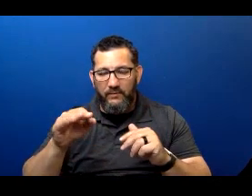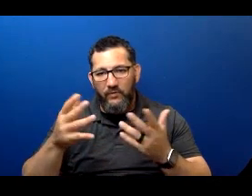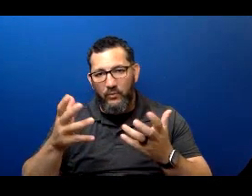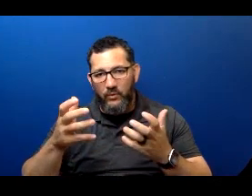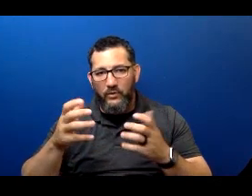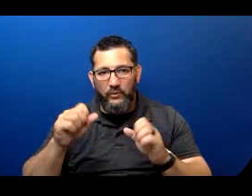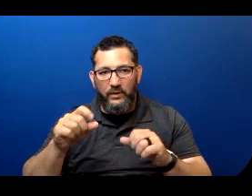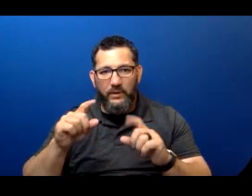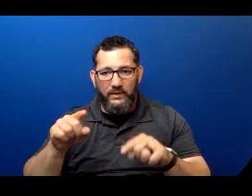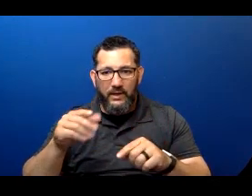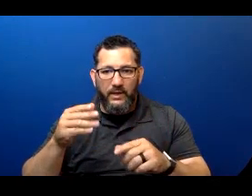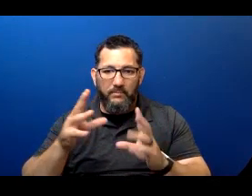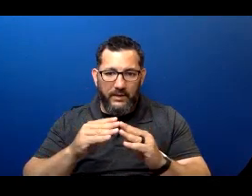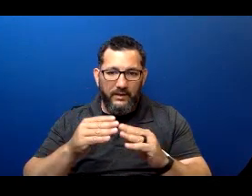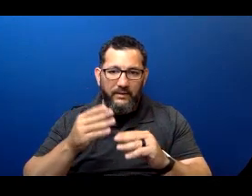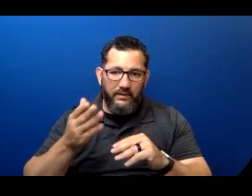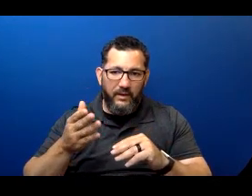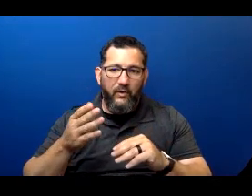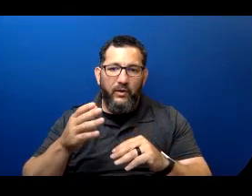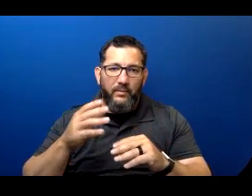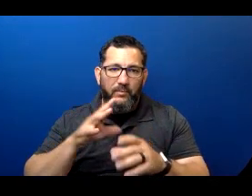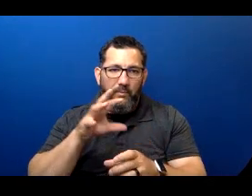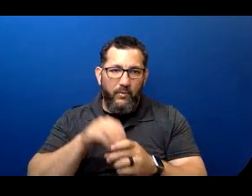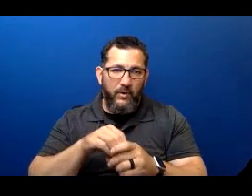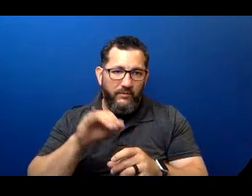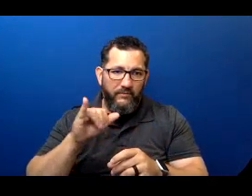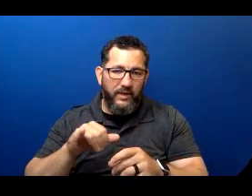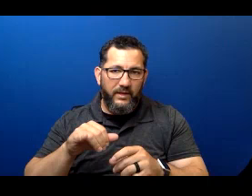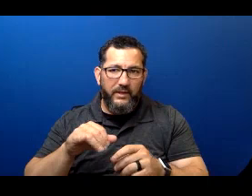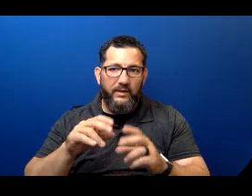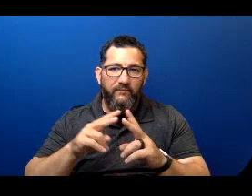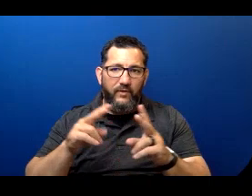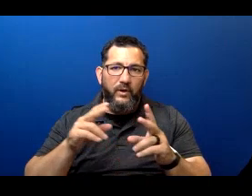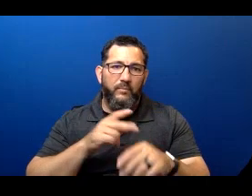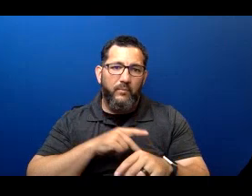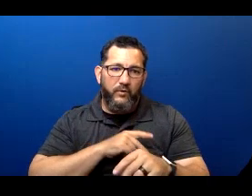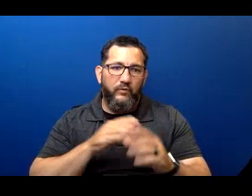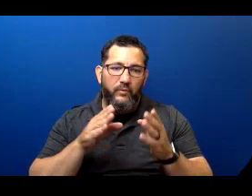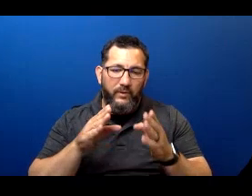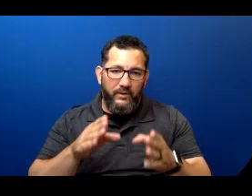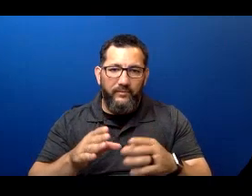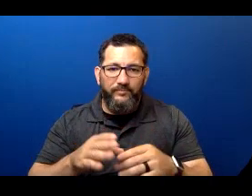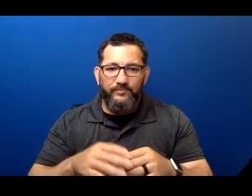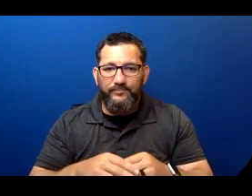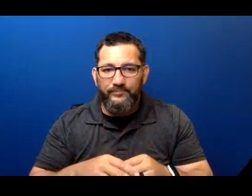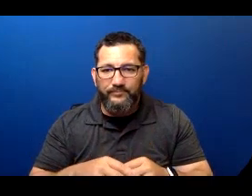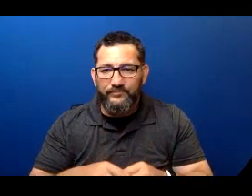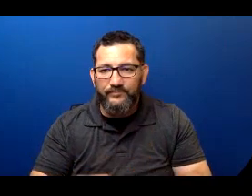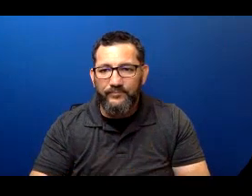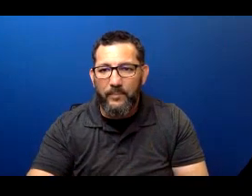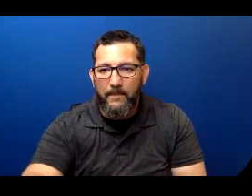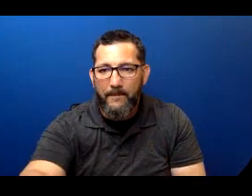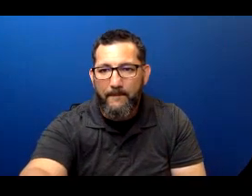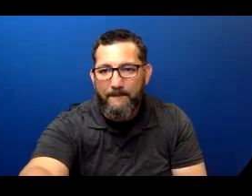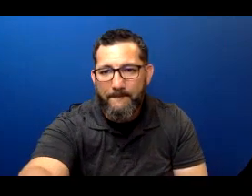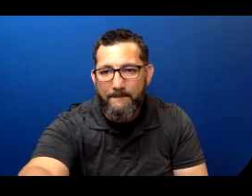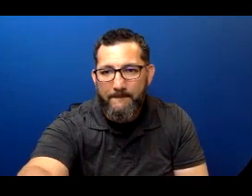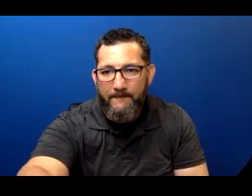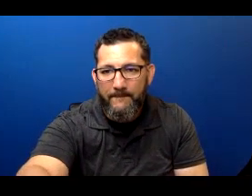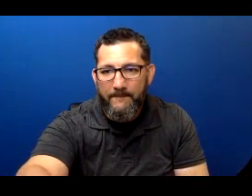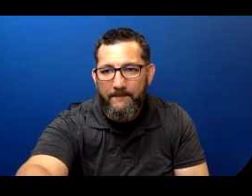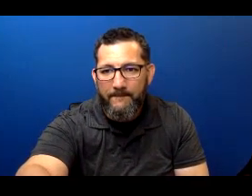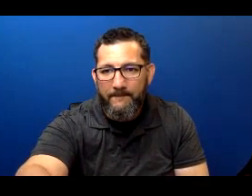can attend meetings and be a part of it in a very, very personal way. And then just how it's a process that